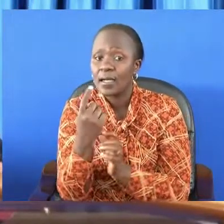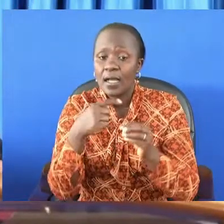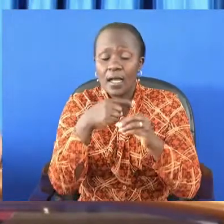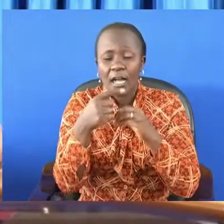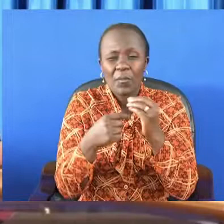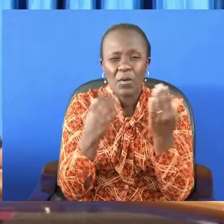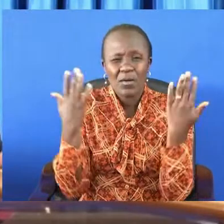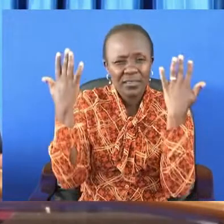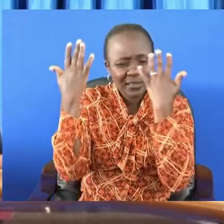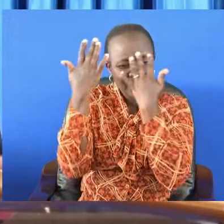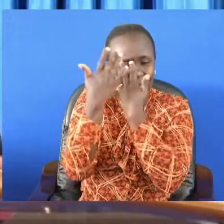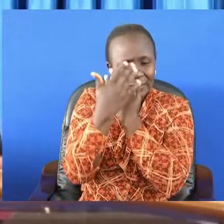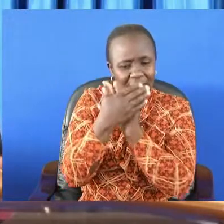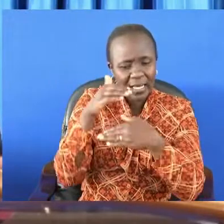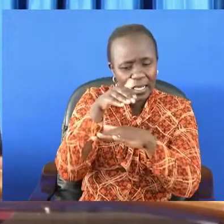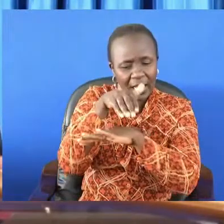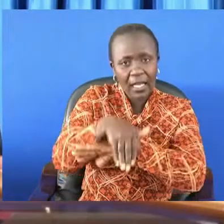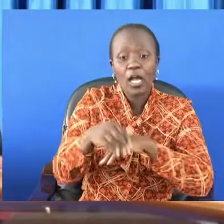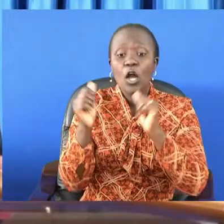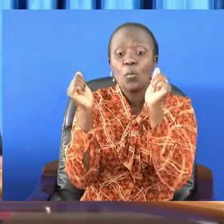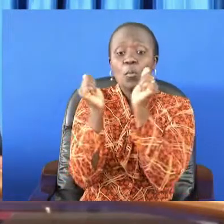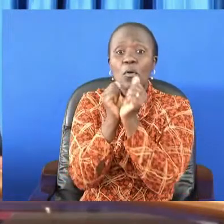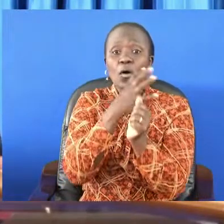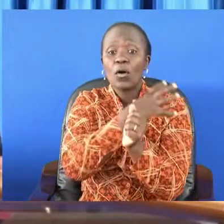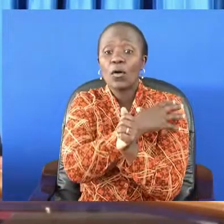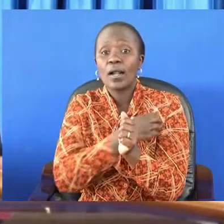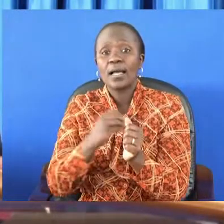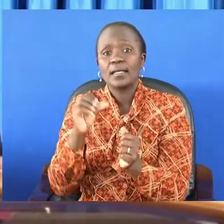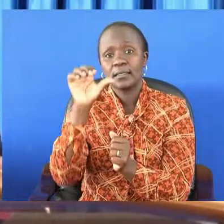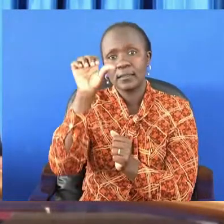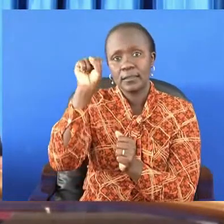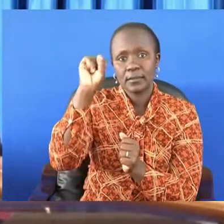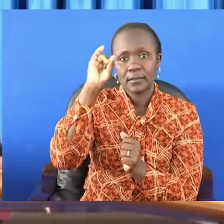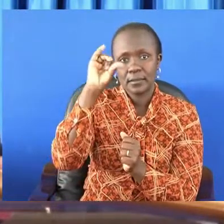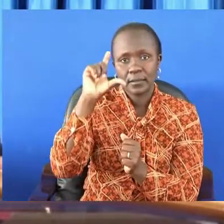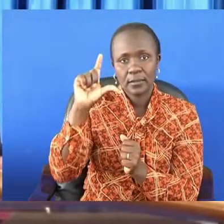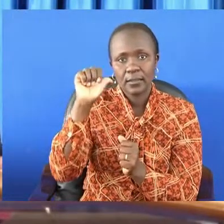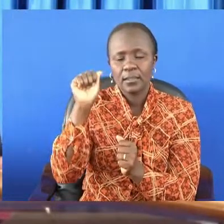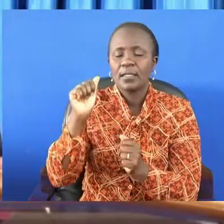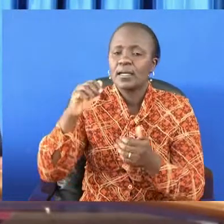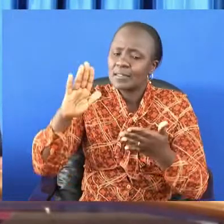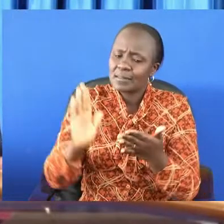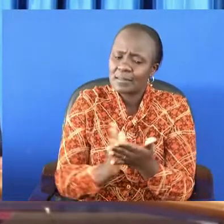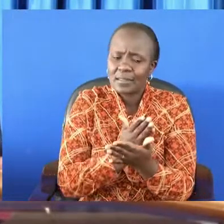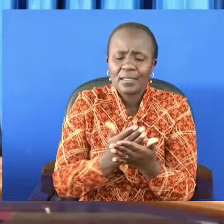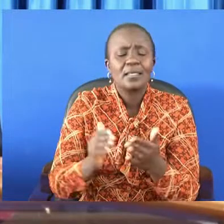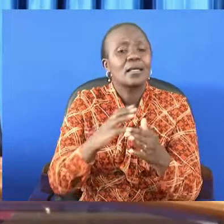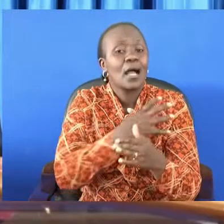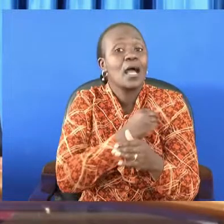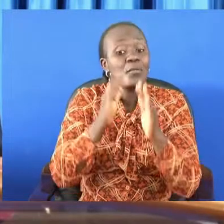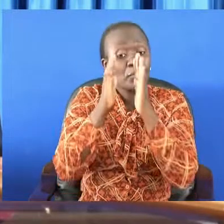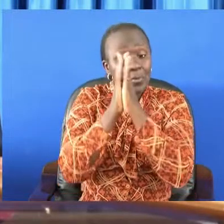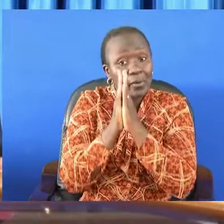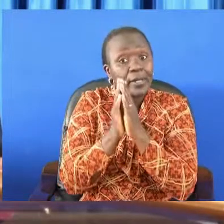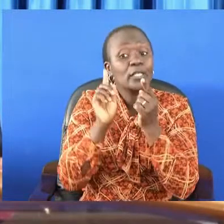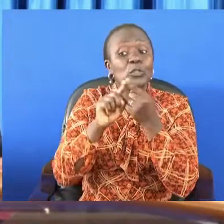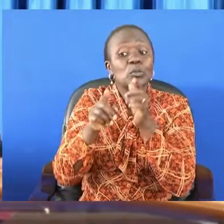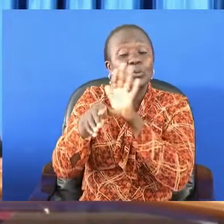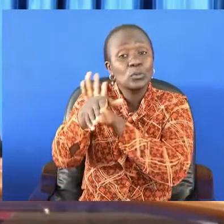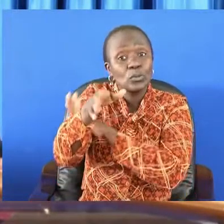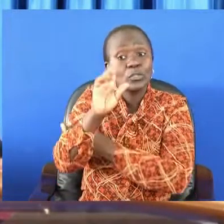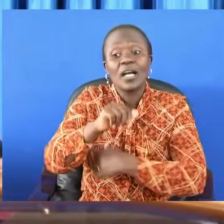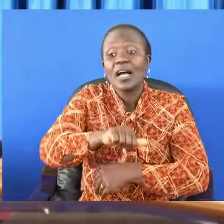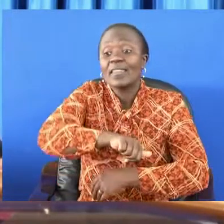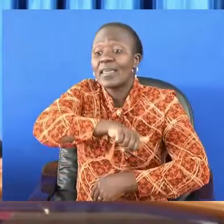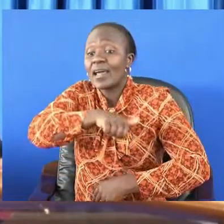about midnight, Paul and Silas were praying and singing hymns to God, and the